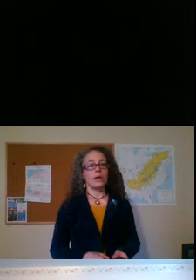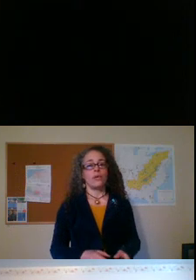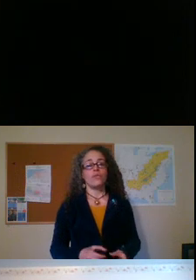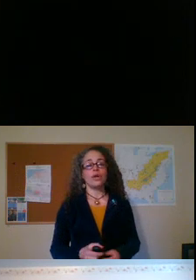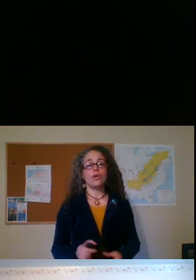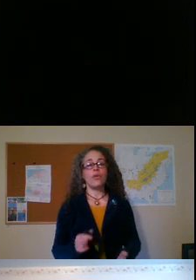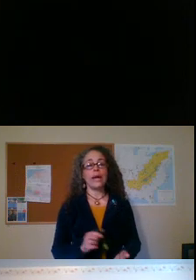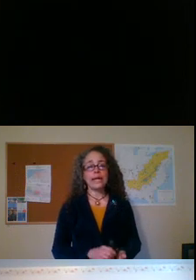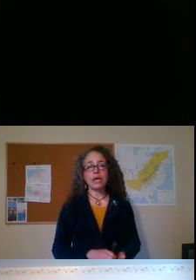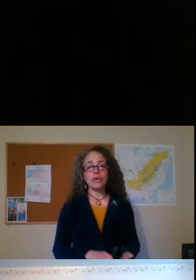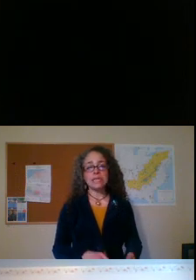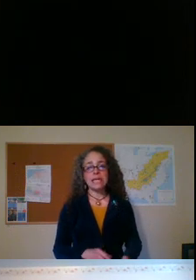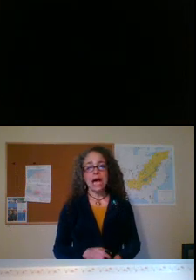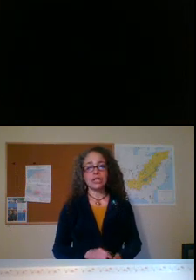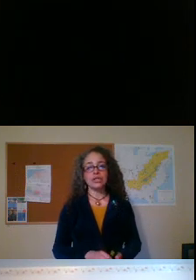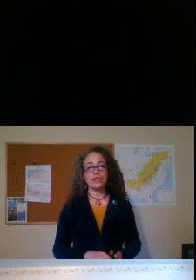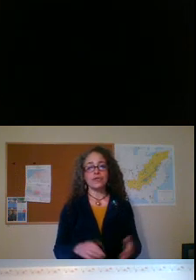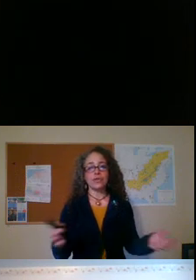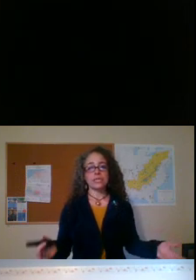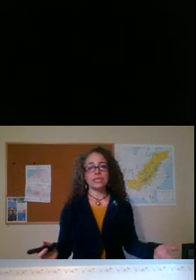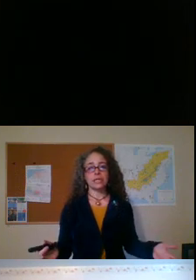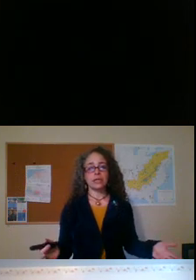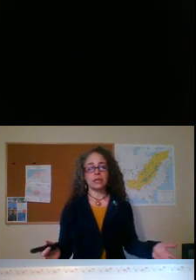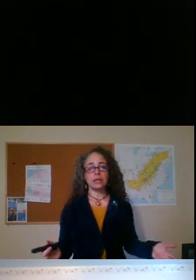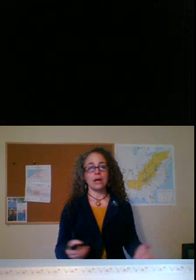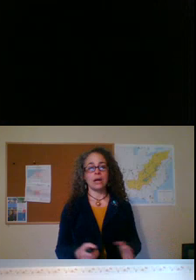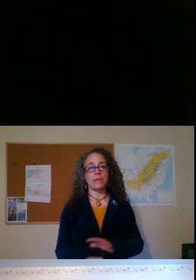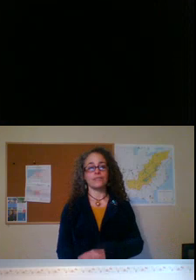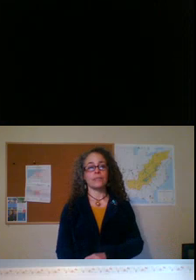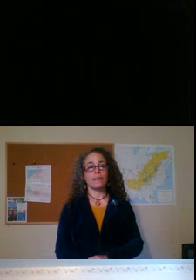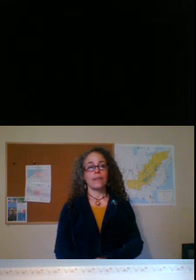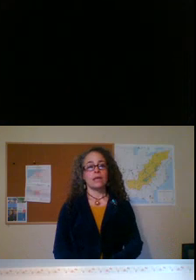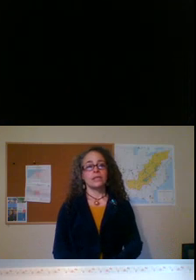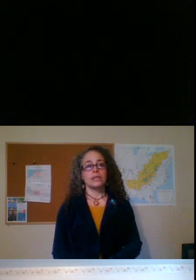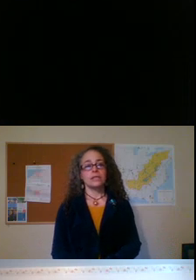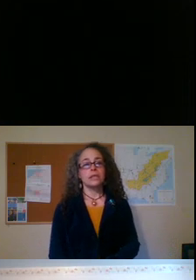Okay, real quick, here is the calendar for this year.